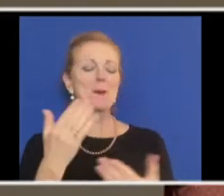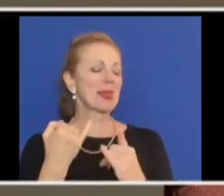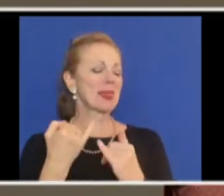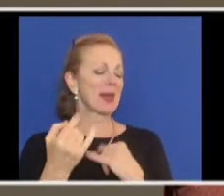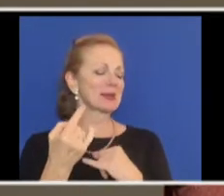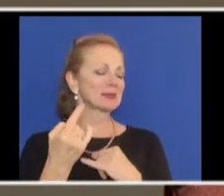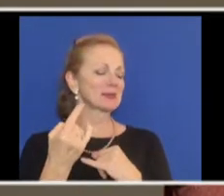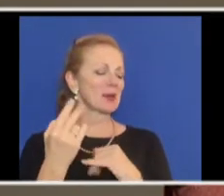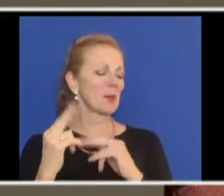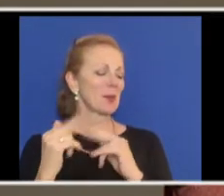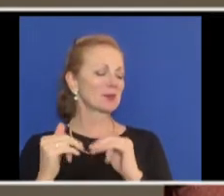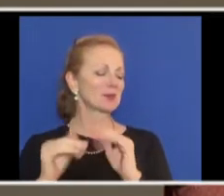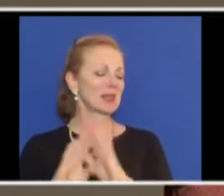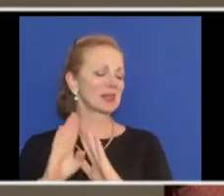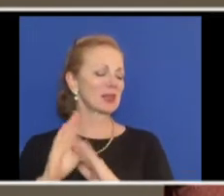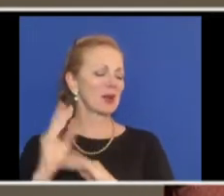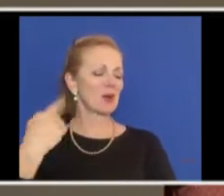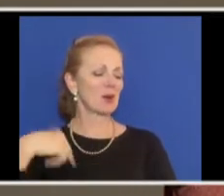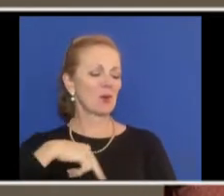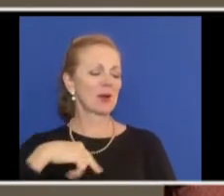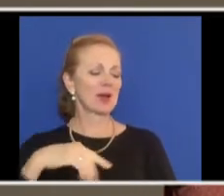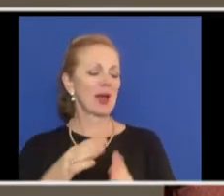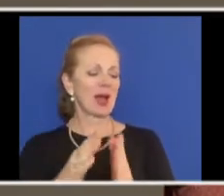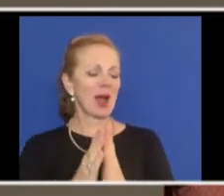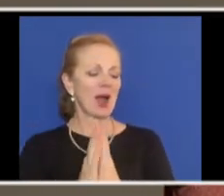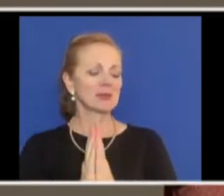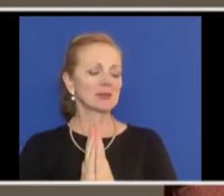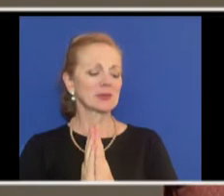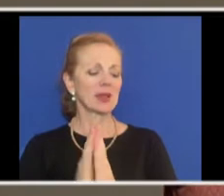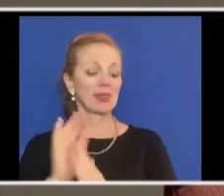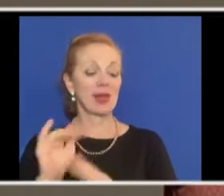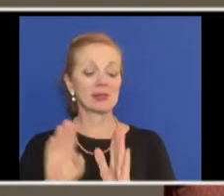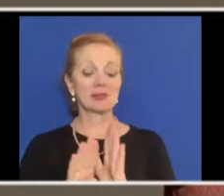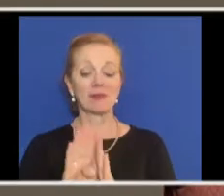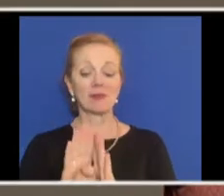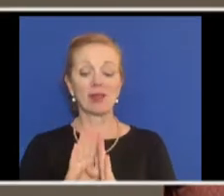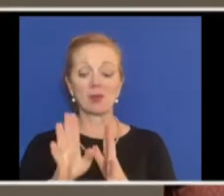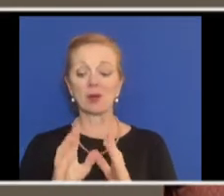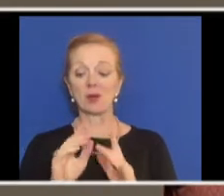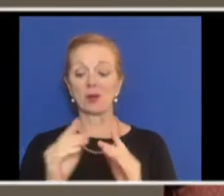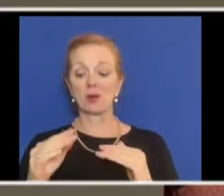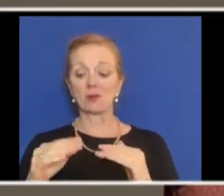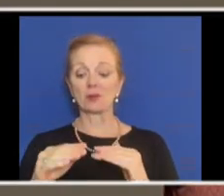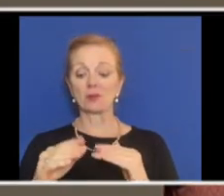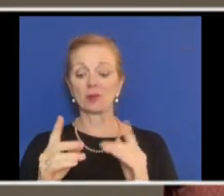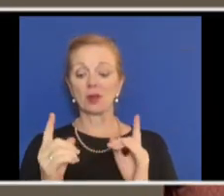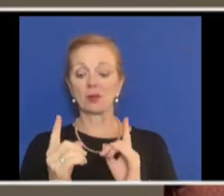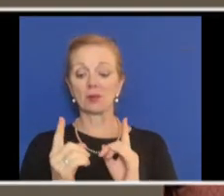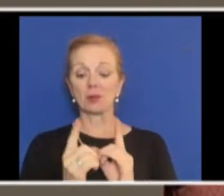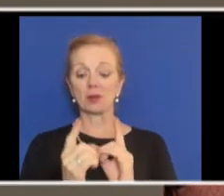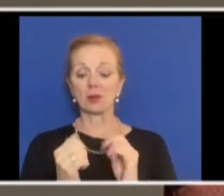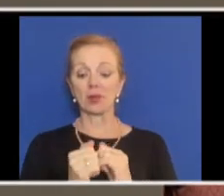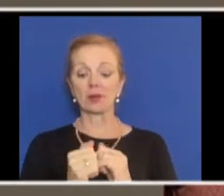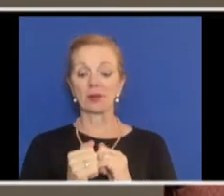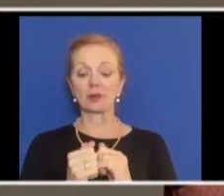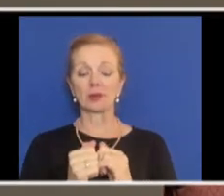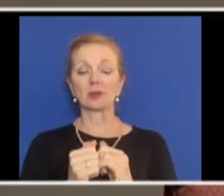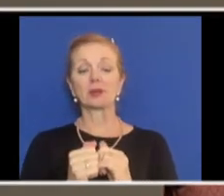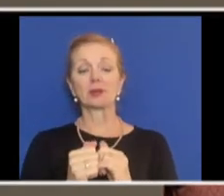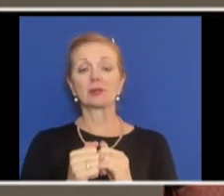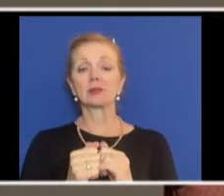developed we asked that that developer meet with the tenants or the occupants of the